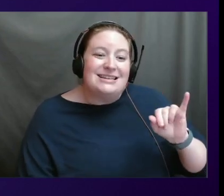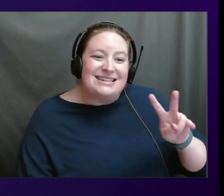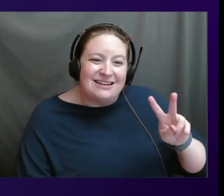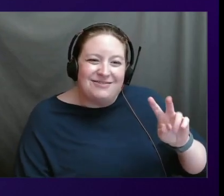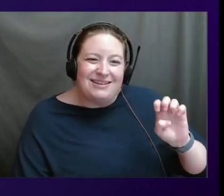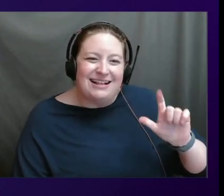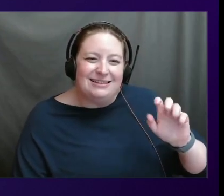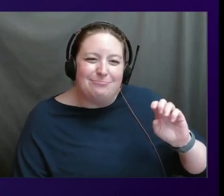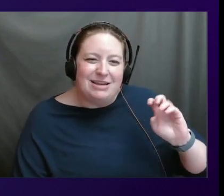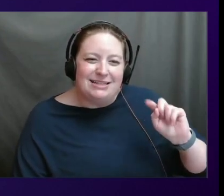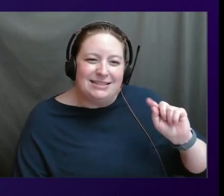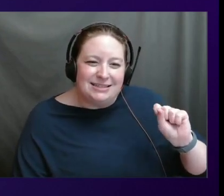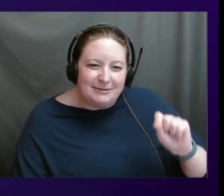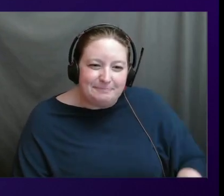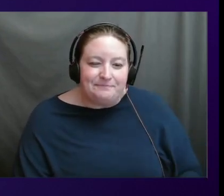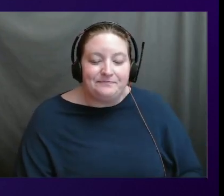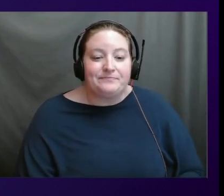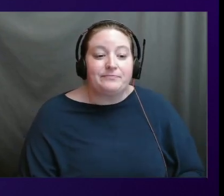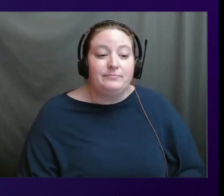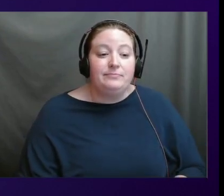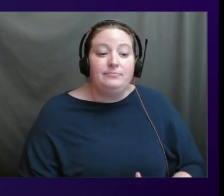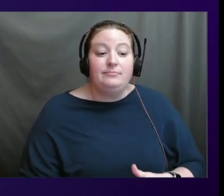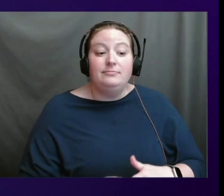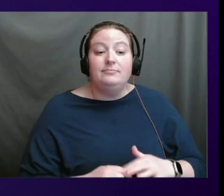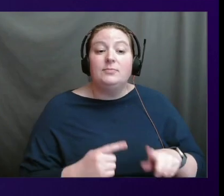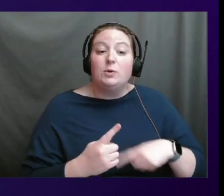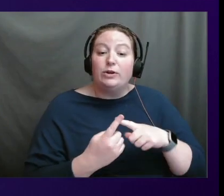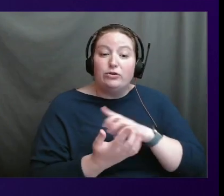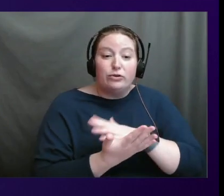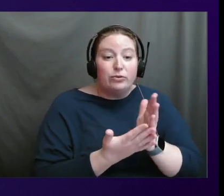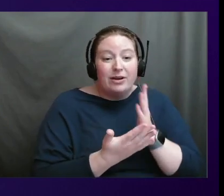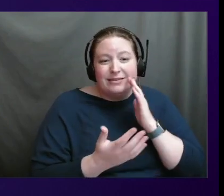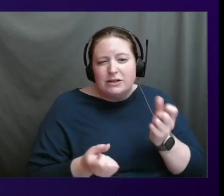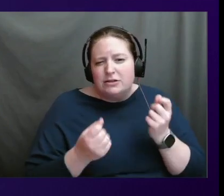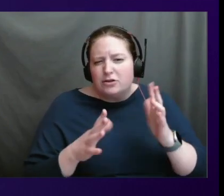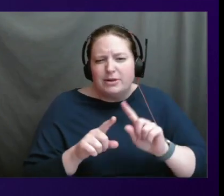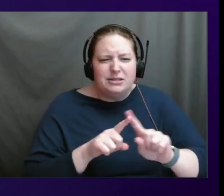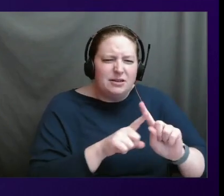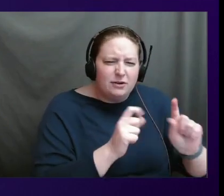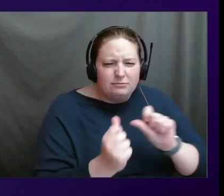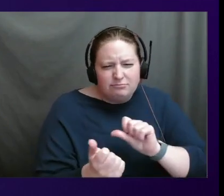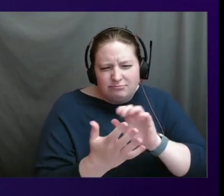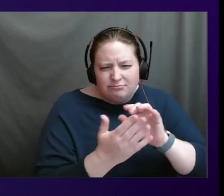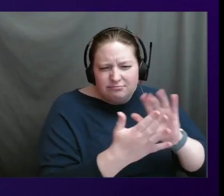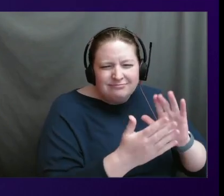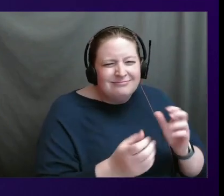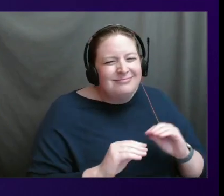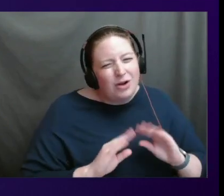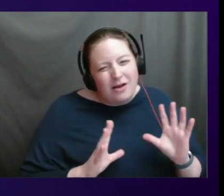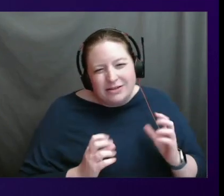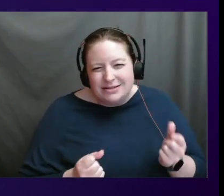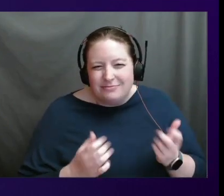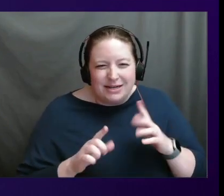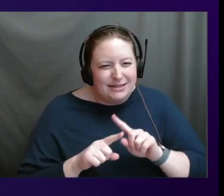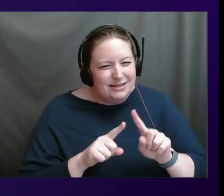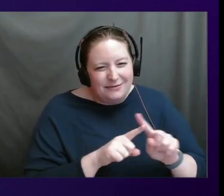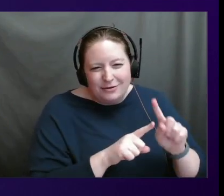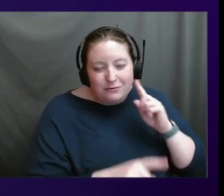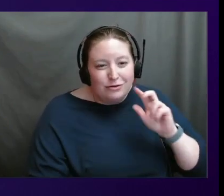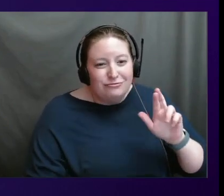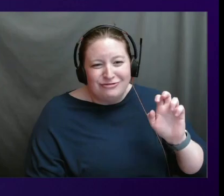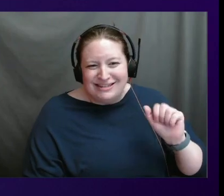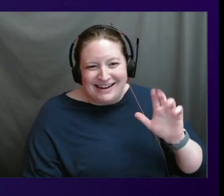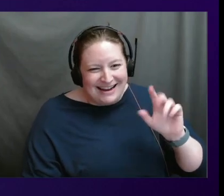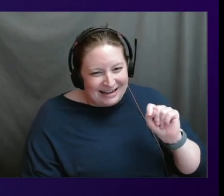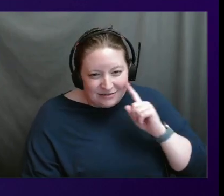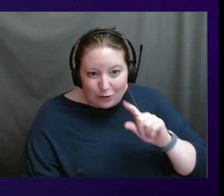really interesting because it does, when you go through this in practice, give you so many different ways you can do this, which obviously there's so many different ways in React you can do anything. So it's